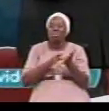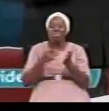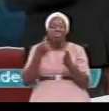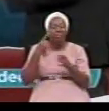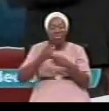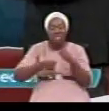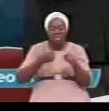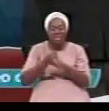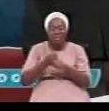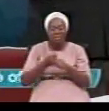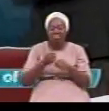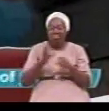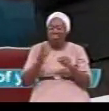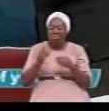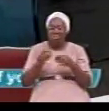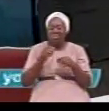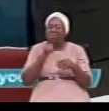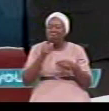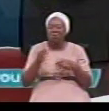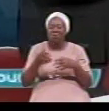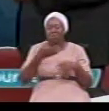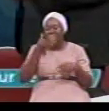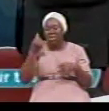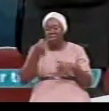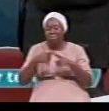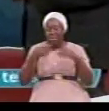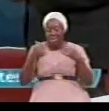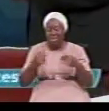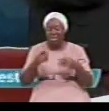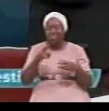but now she's healed. She has no many